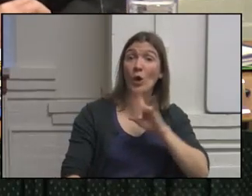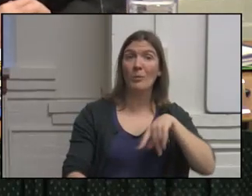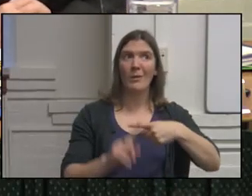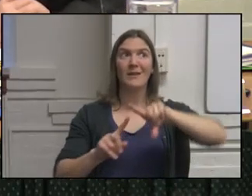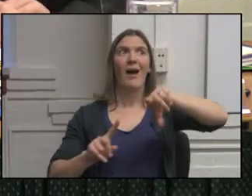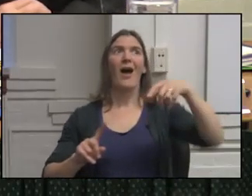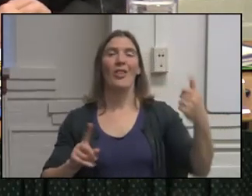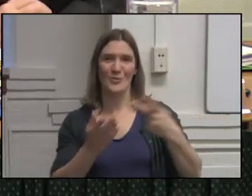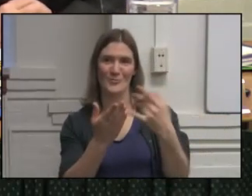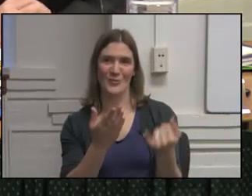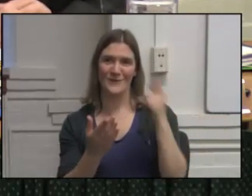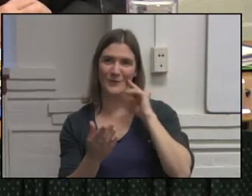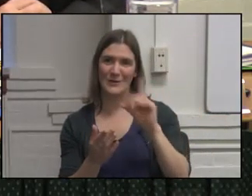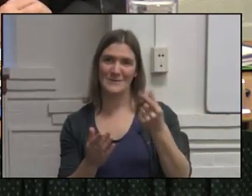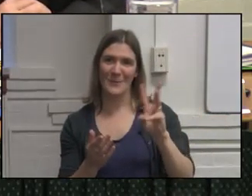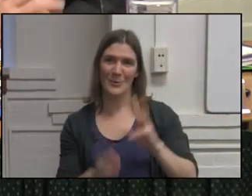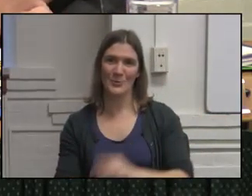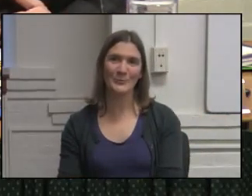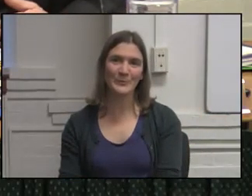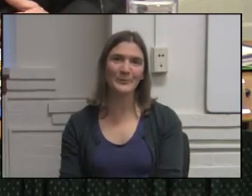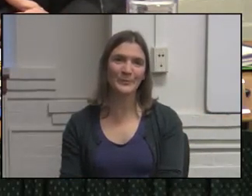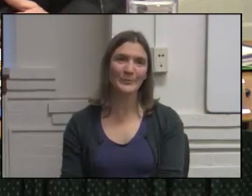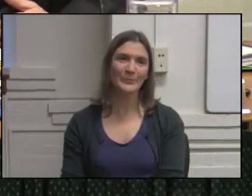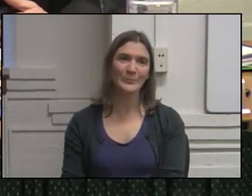improvements that are needed for the utilities. So